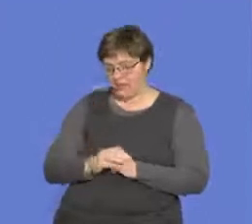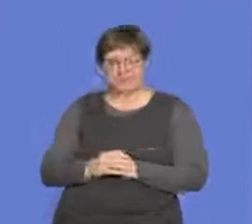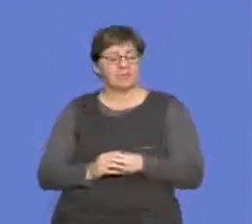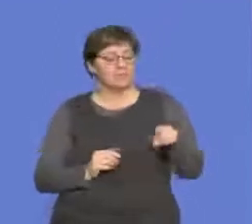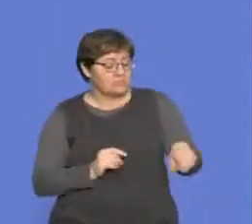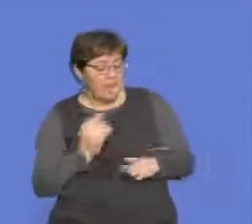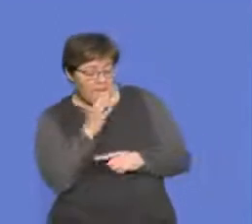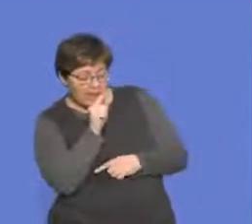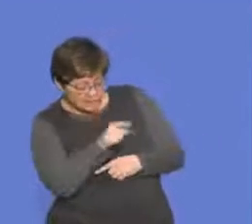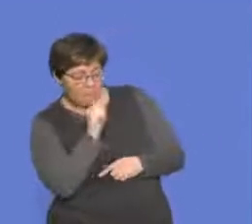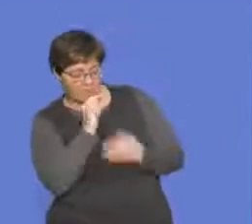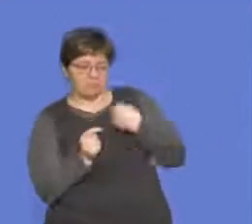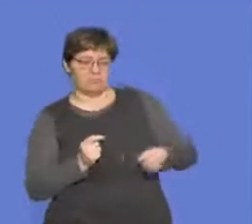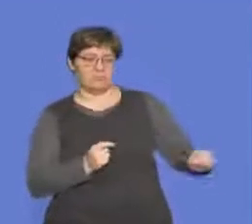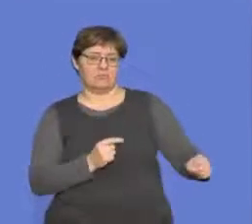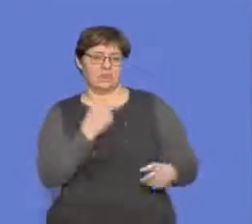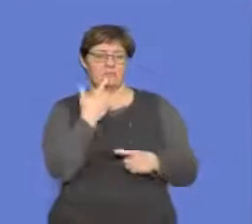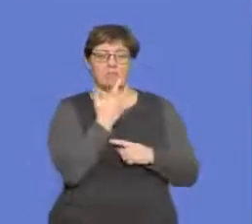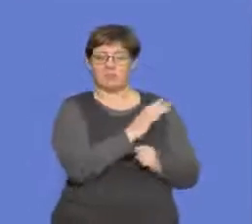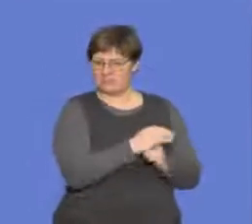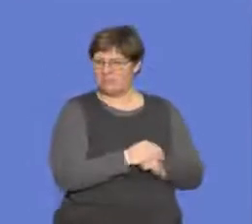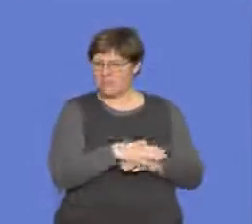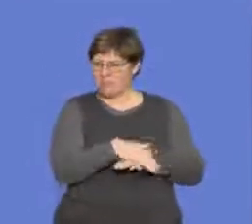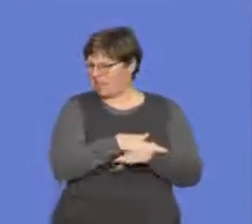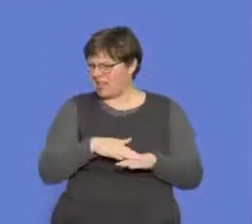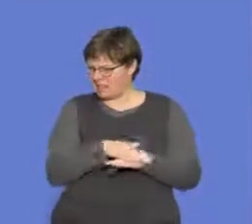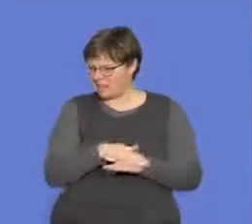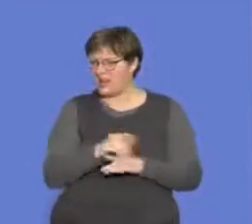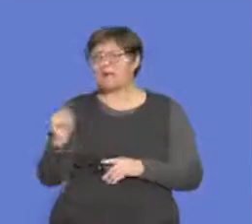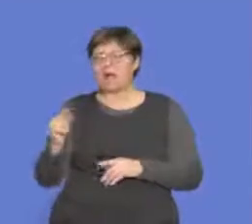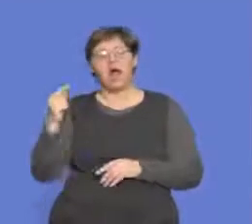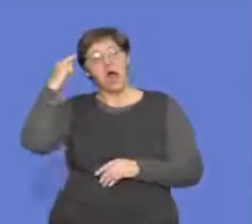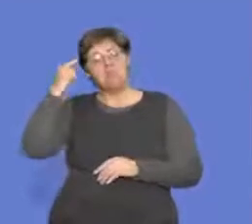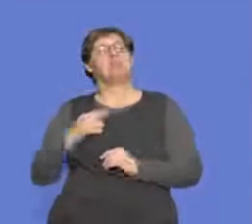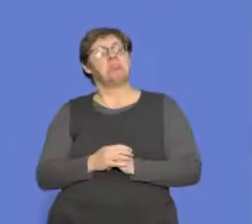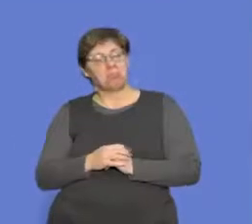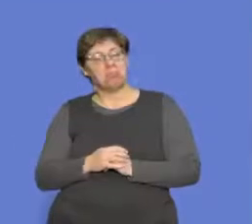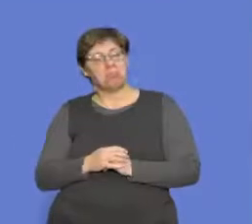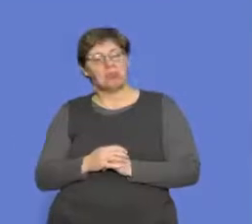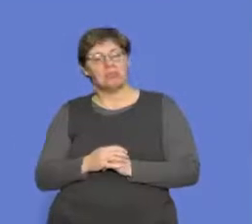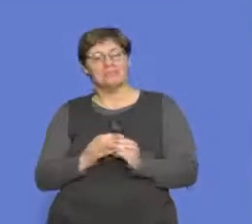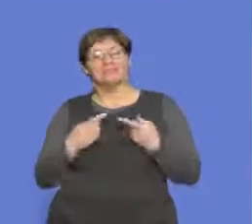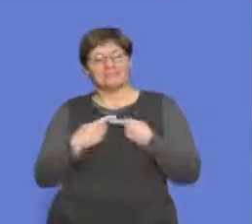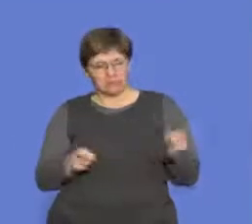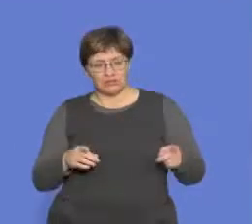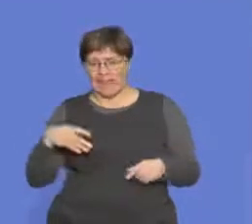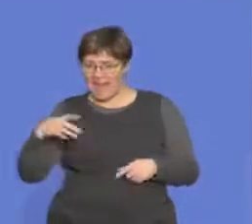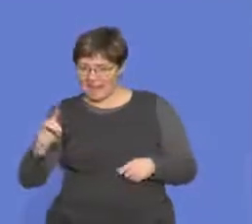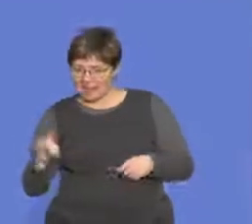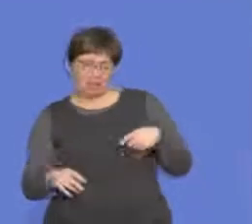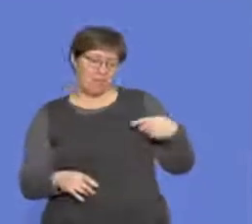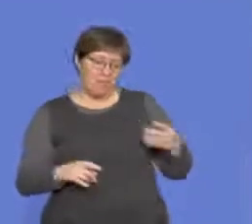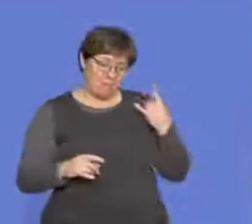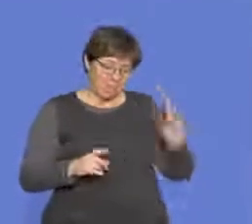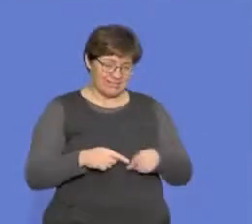into animals and plants. I mean, it seems very basic, but he had the foresight to be able to say, well, there's a difference between animals